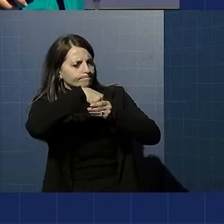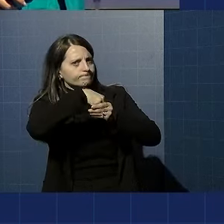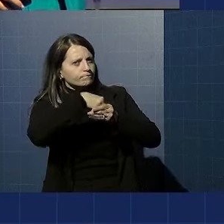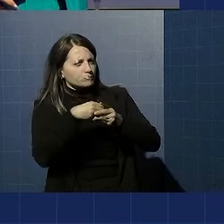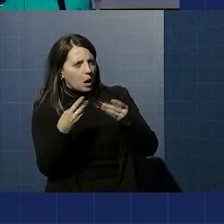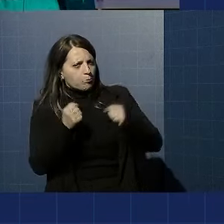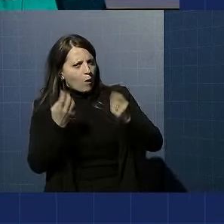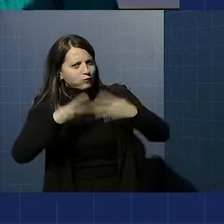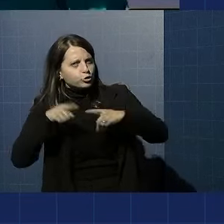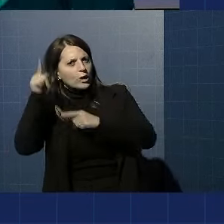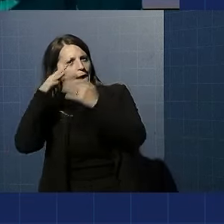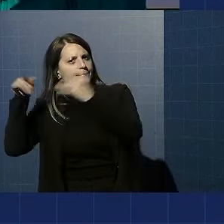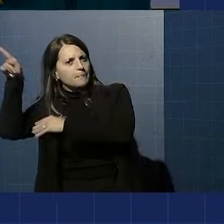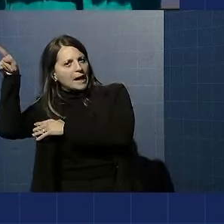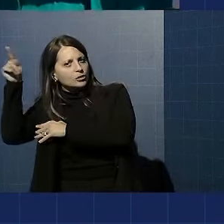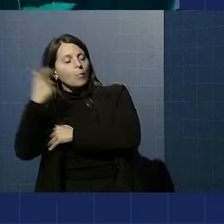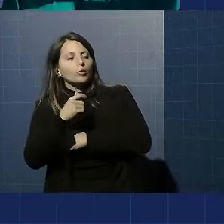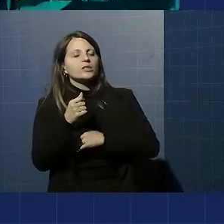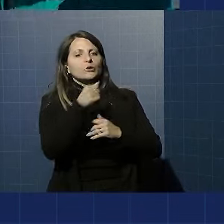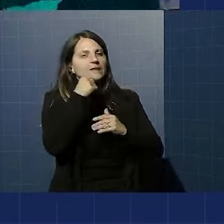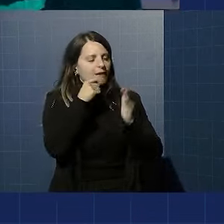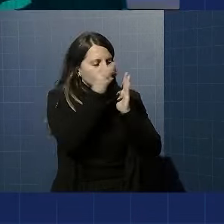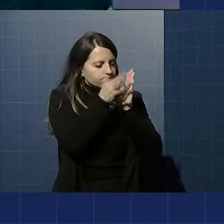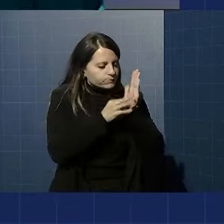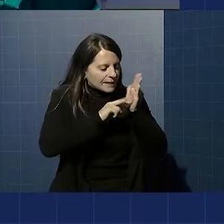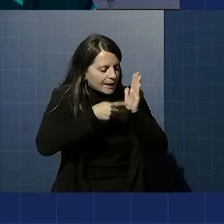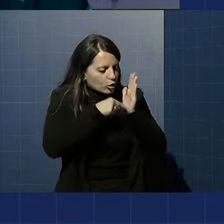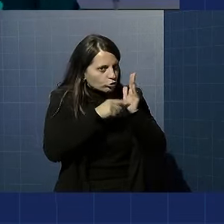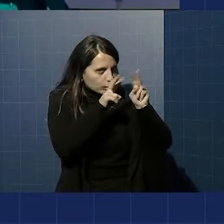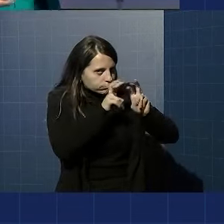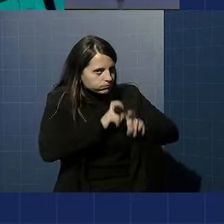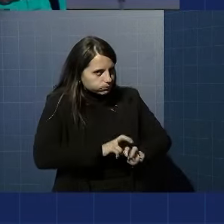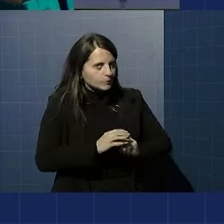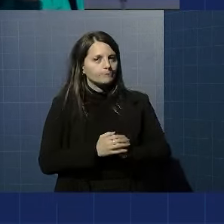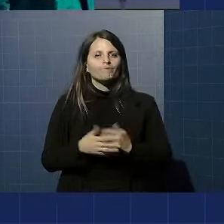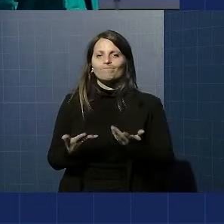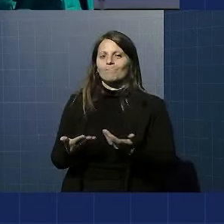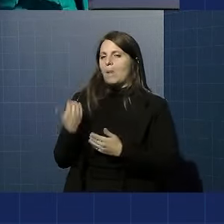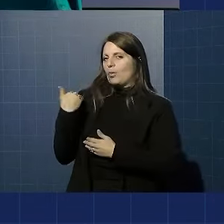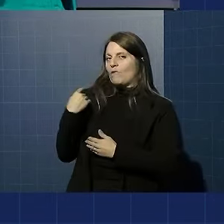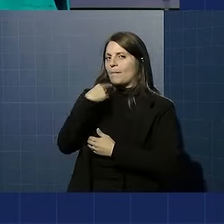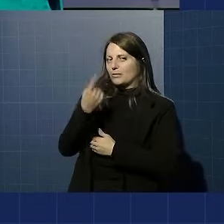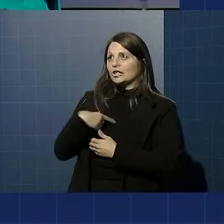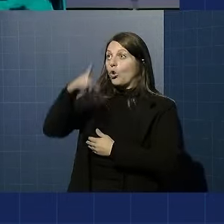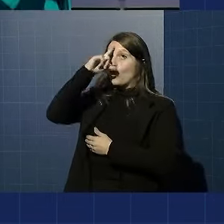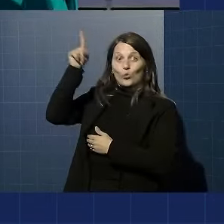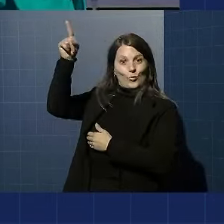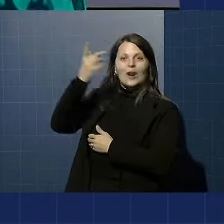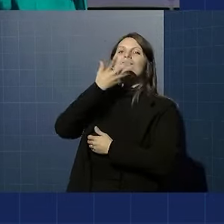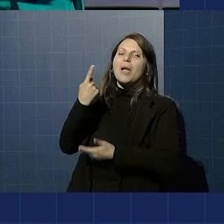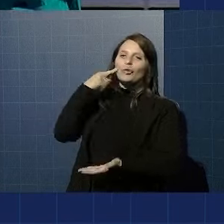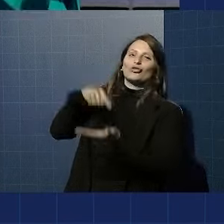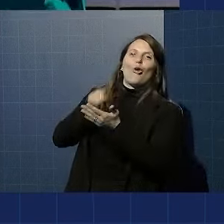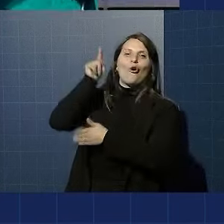We've talked about the moon and going back to the moon. Of course, we want to go back to the surface, but we also are working together with